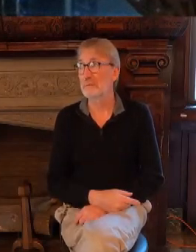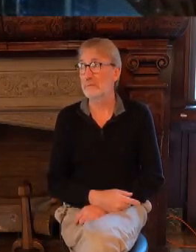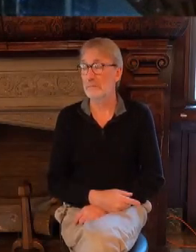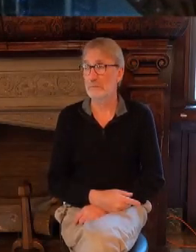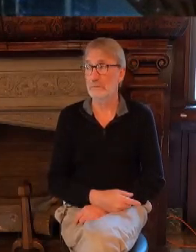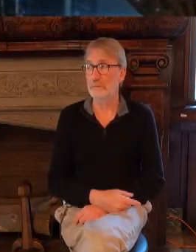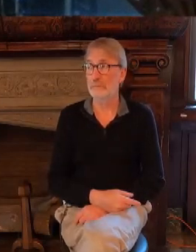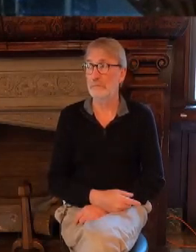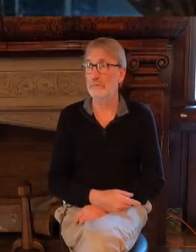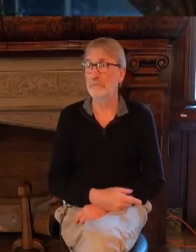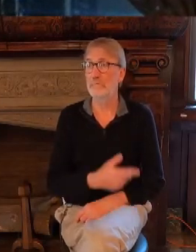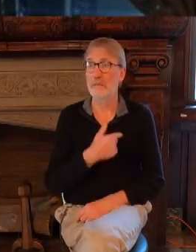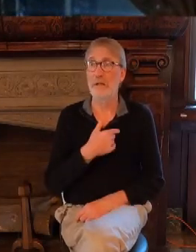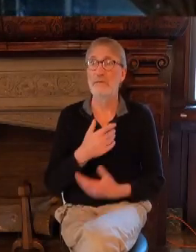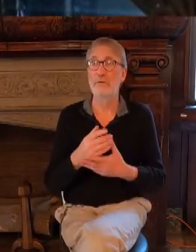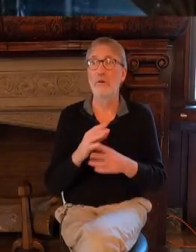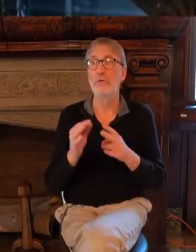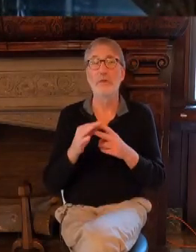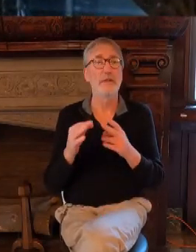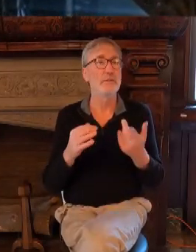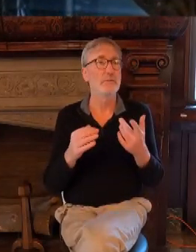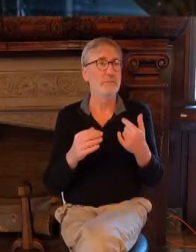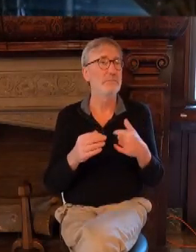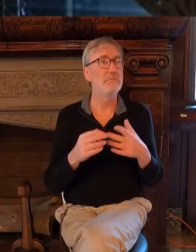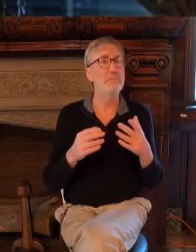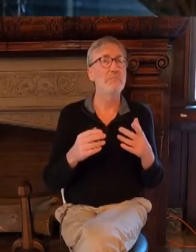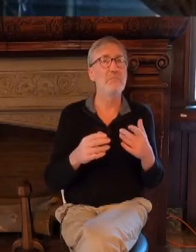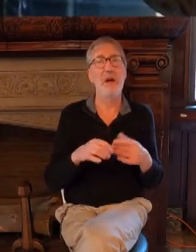have some alternates. So